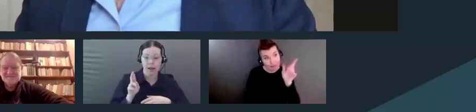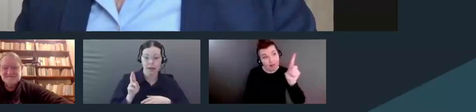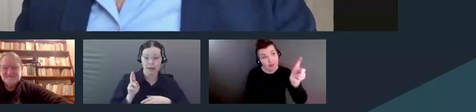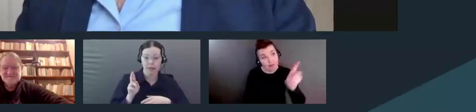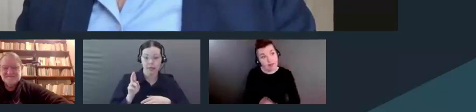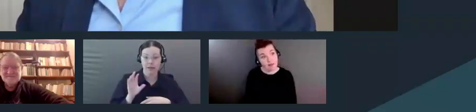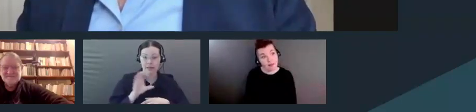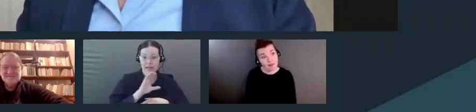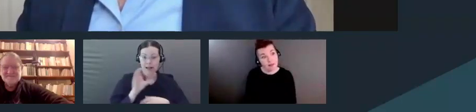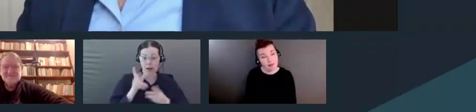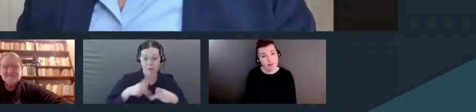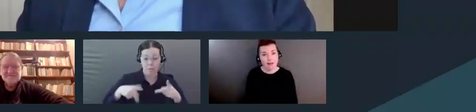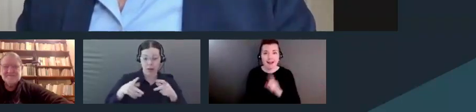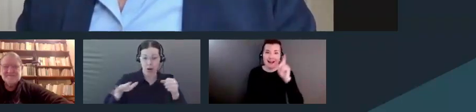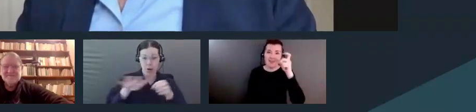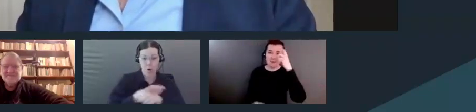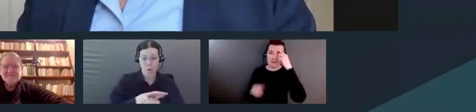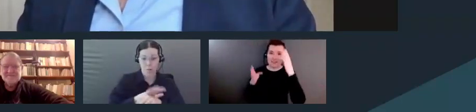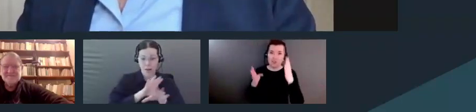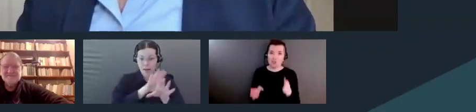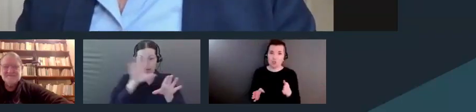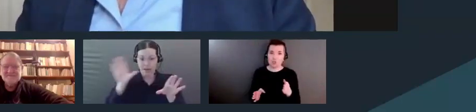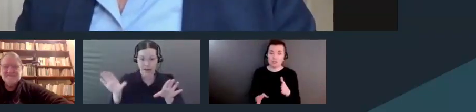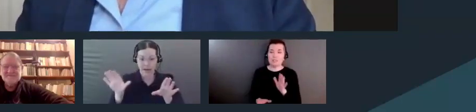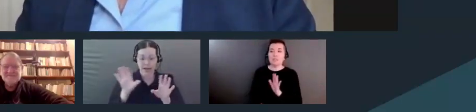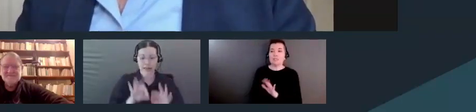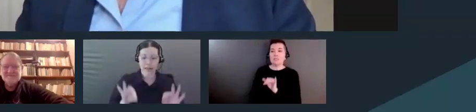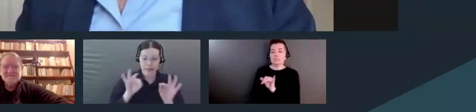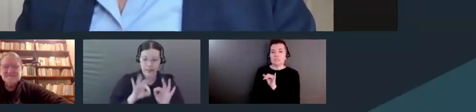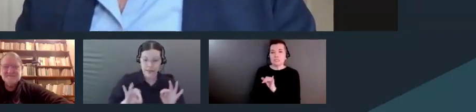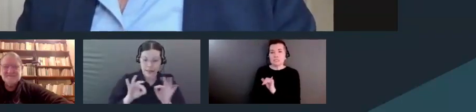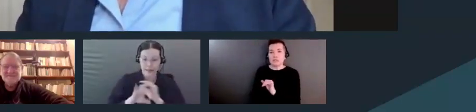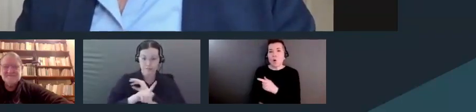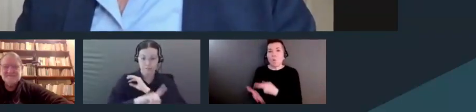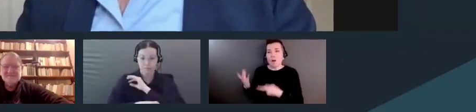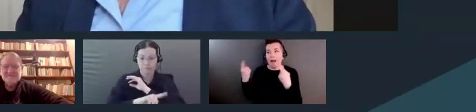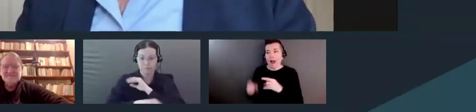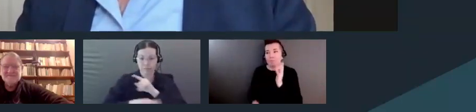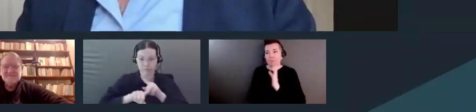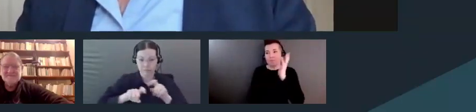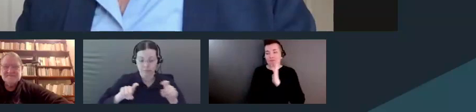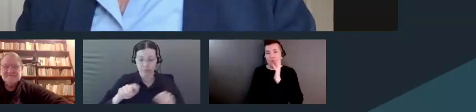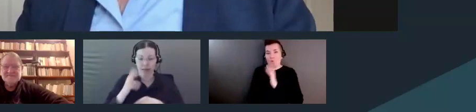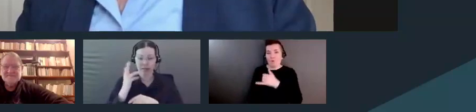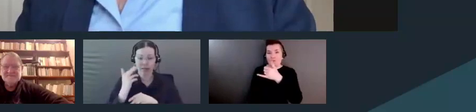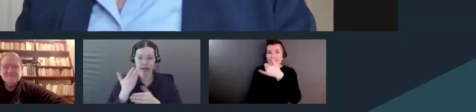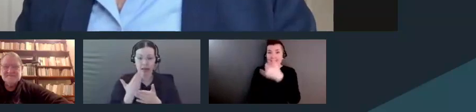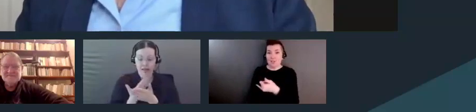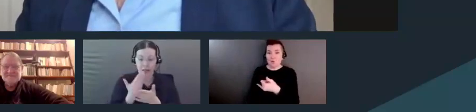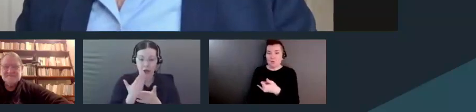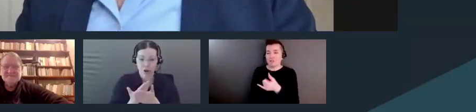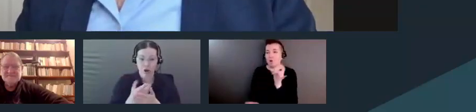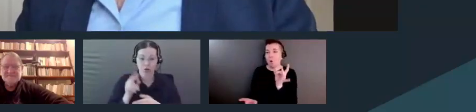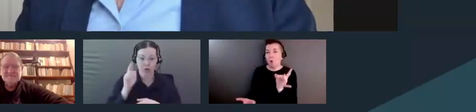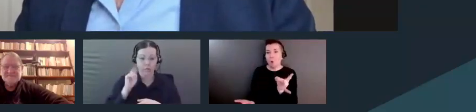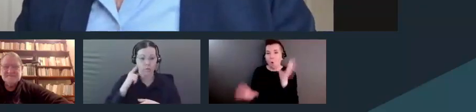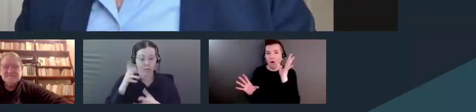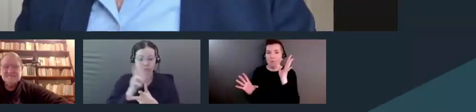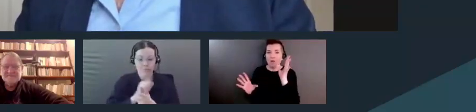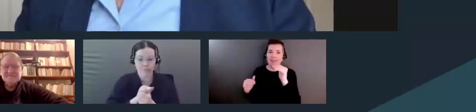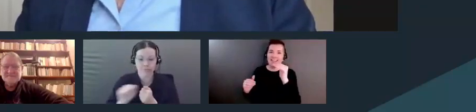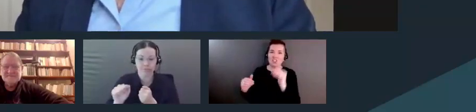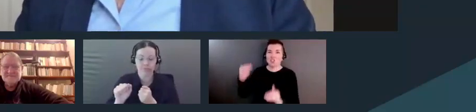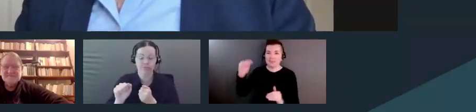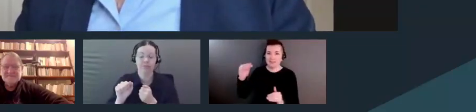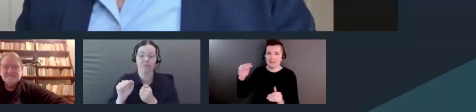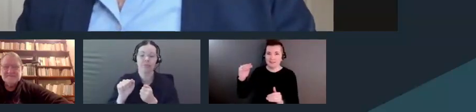The minister admitted that what was done to Inuit was horrific, a horrible injustice. But he